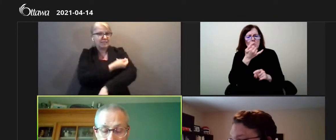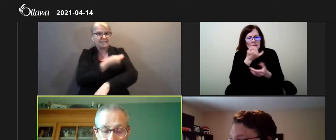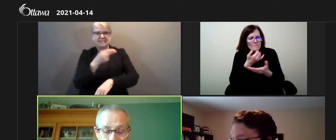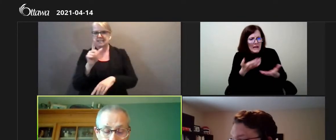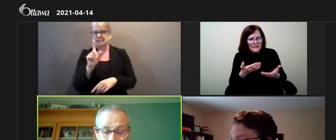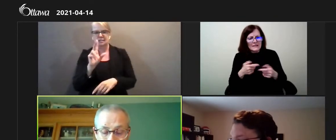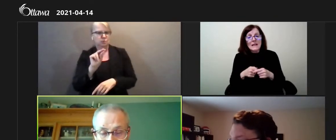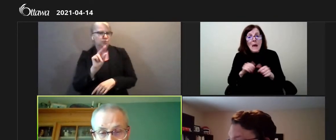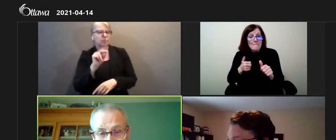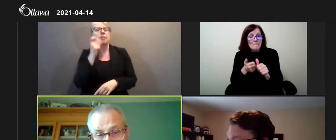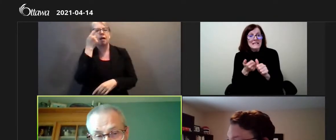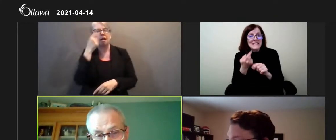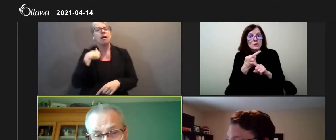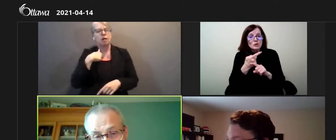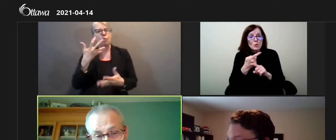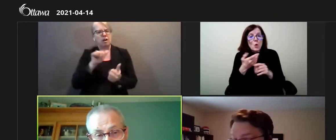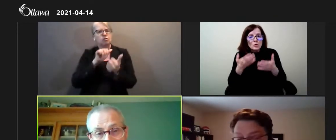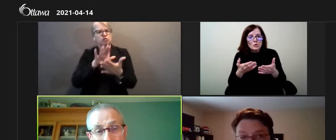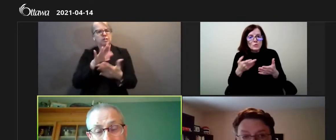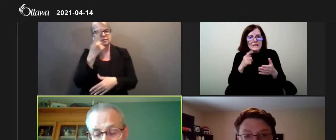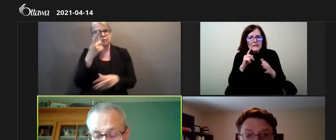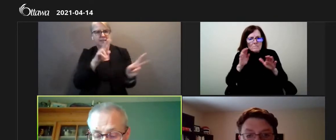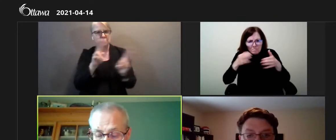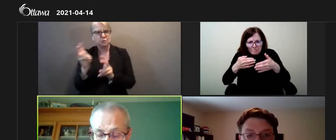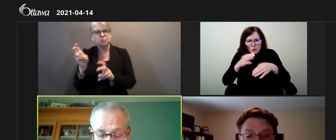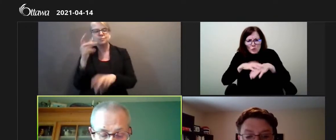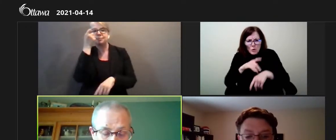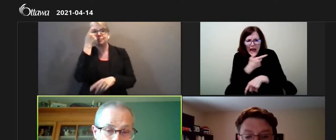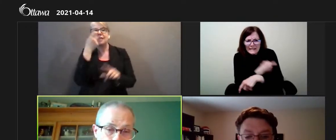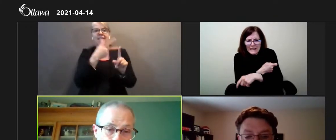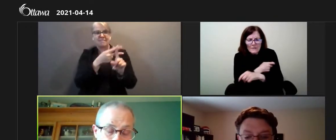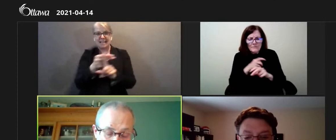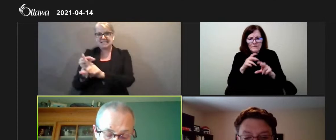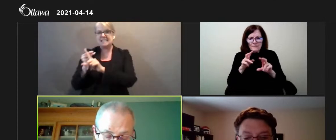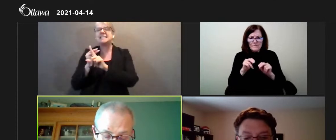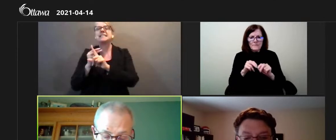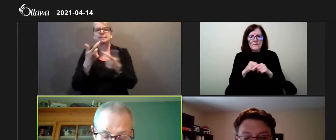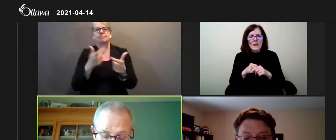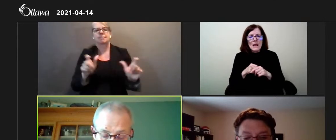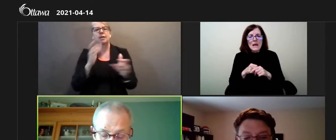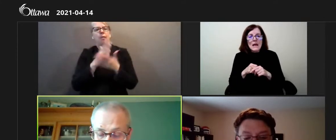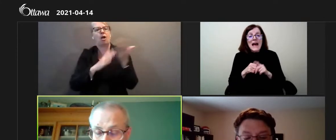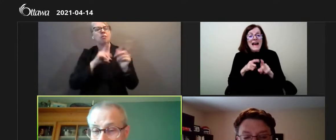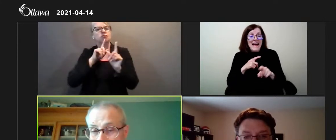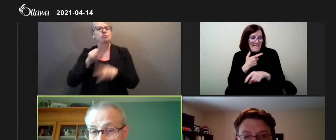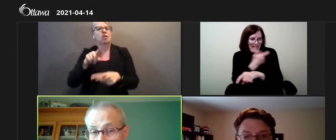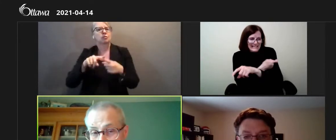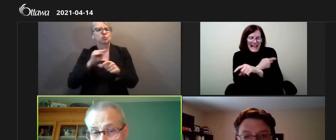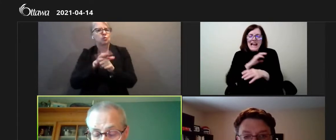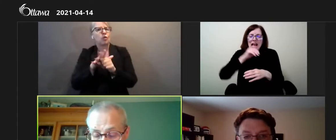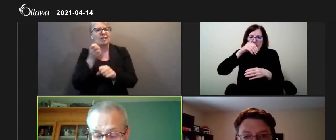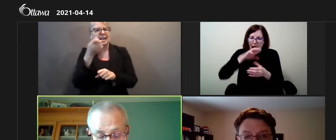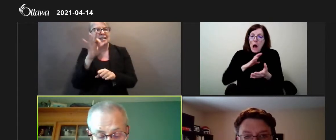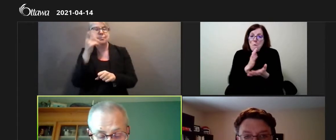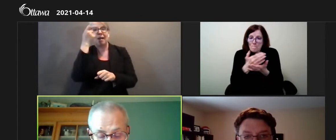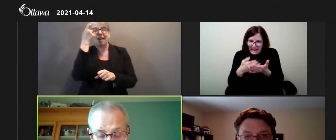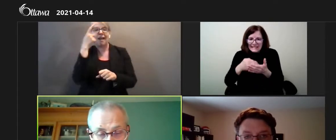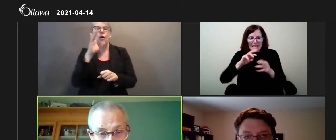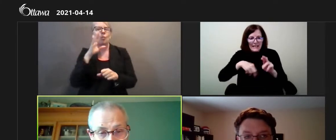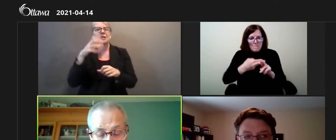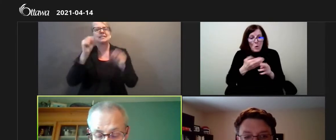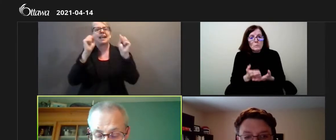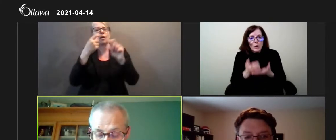to address something. Vaccines are a huge part of the COVID-19 response, but it will take months until enough